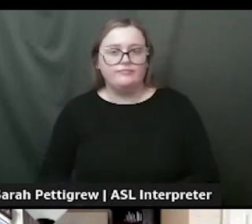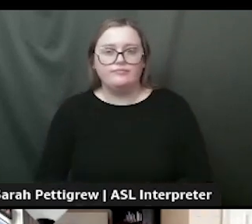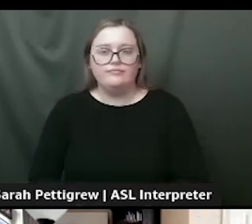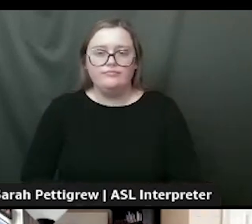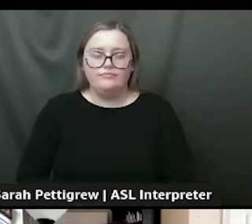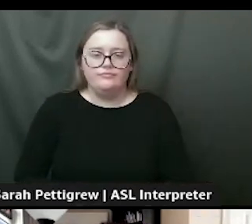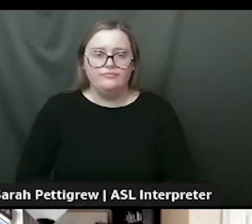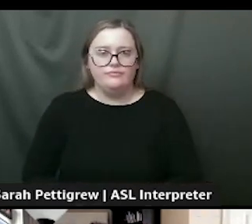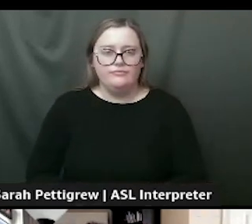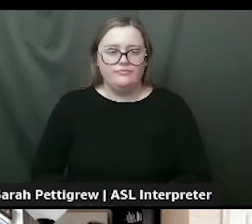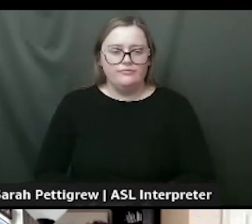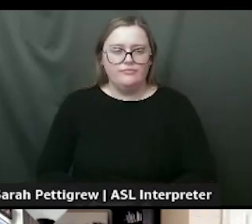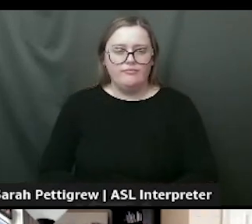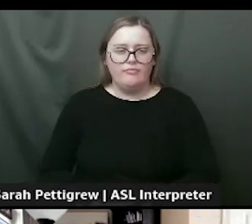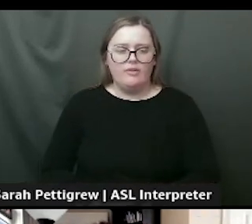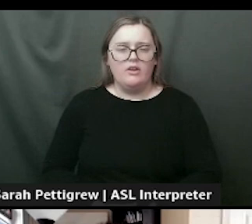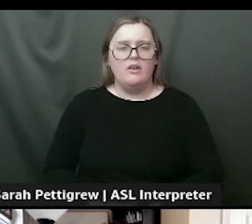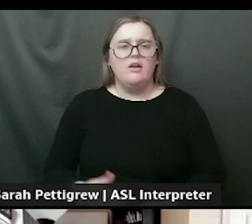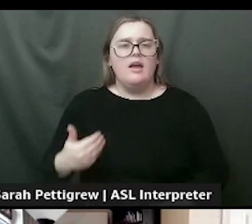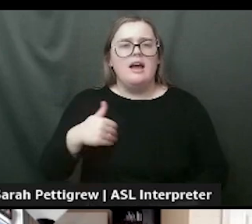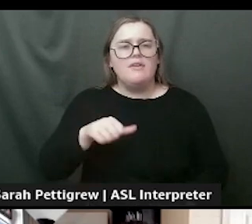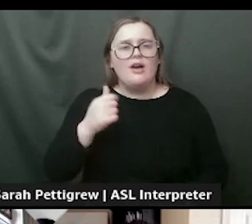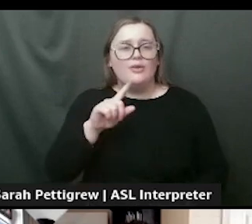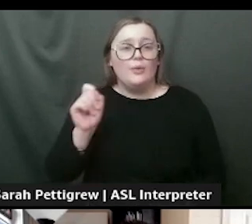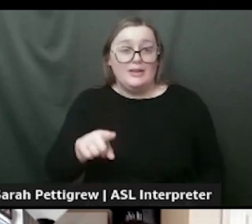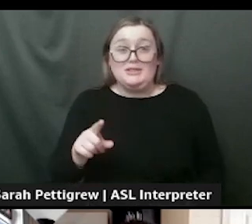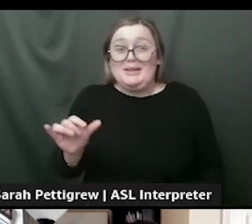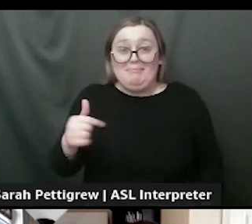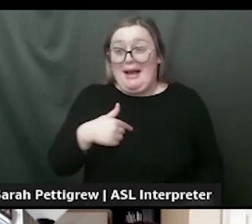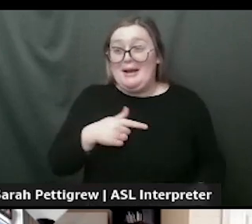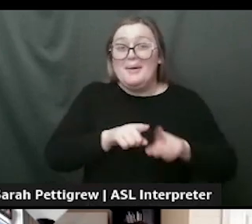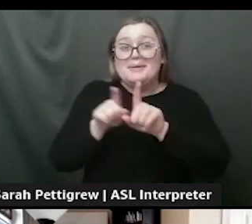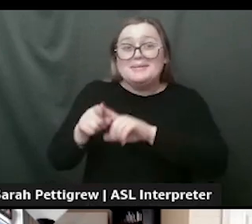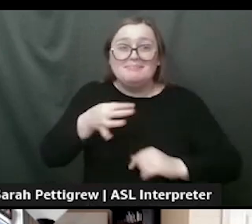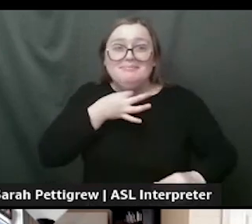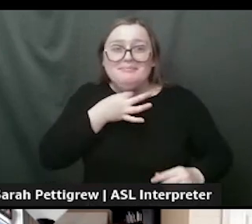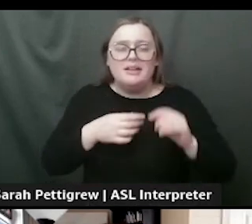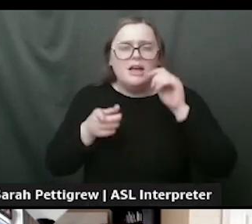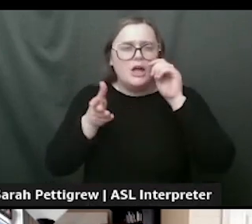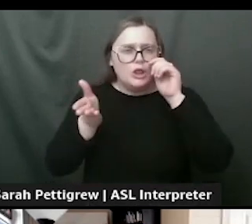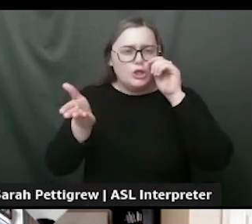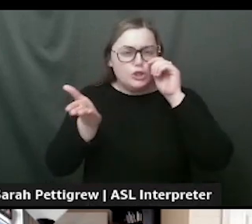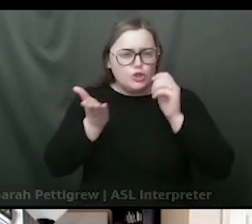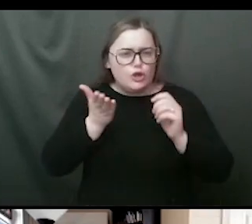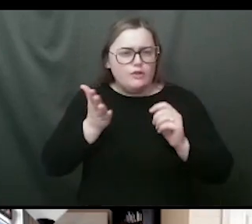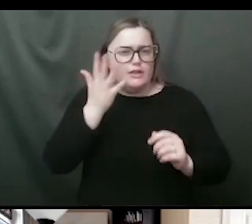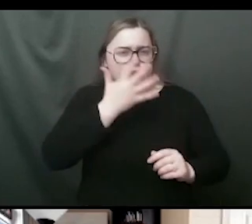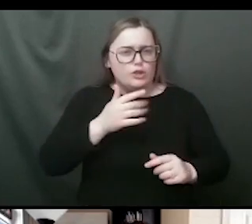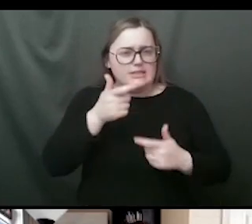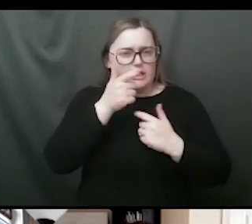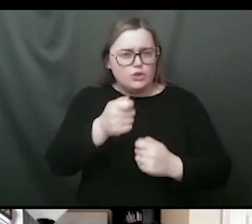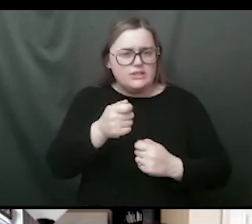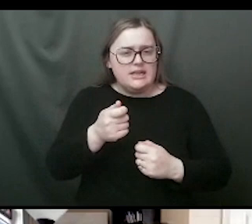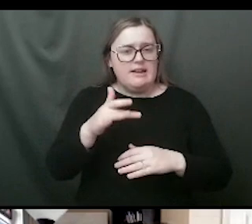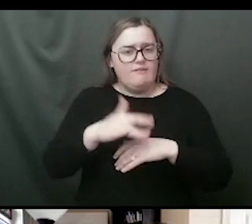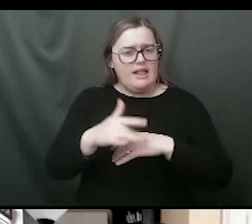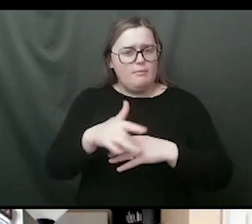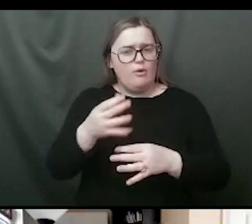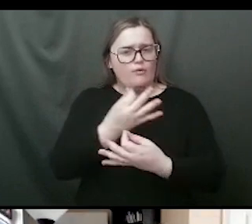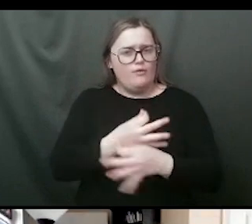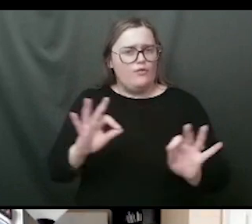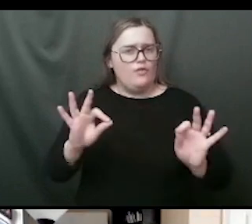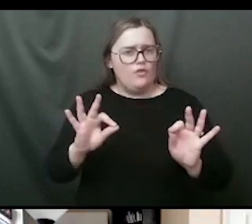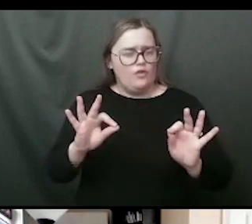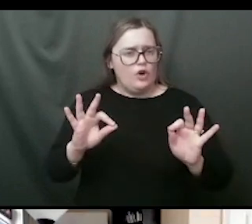There's another question. That was a question I was going to ask. It says the service looks very interesting. It is available under the free tier. So on this